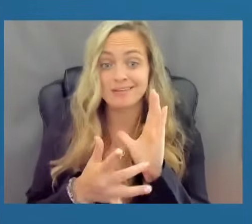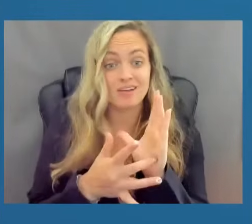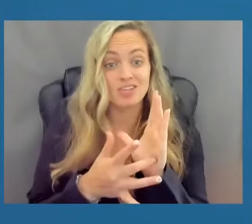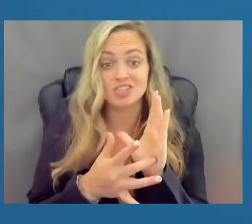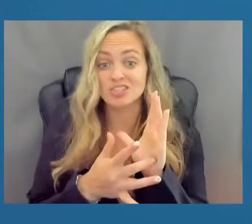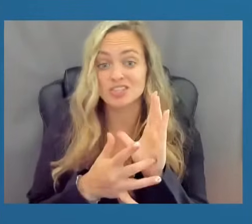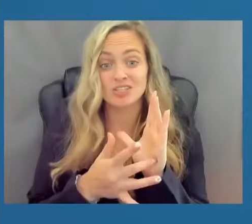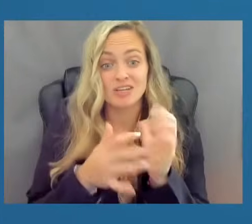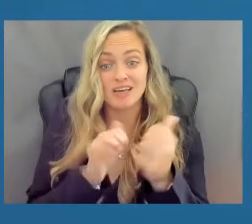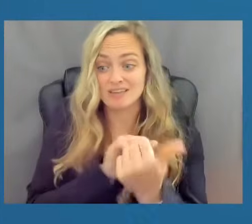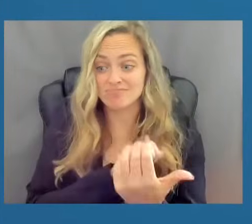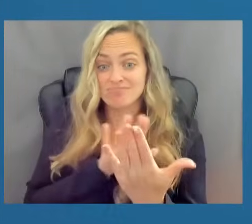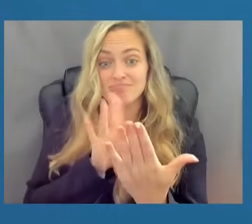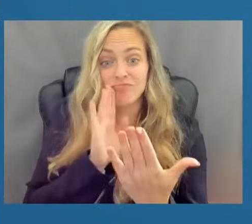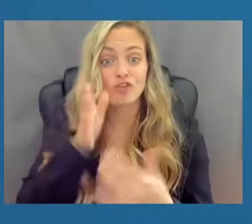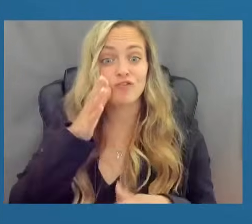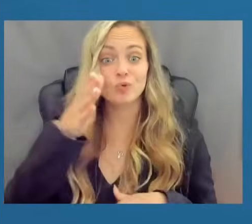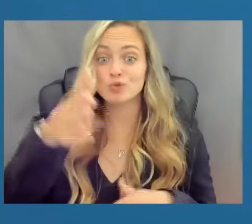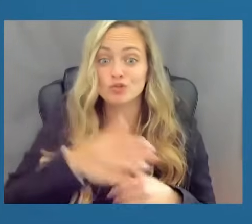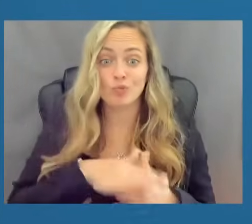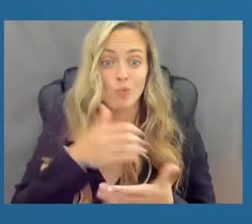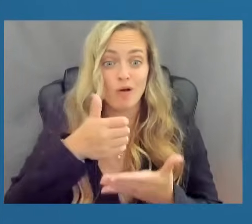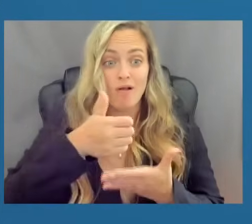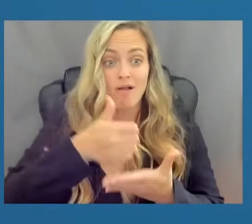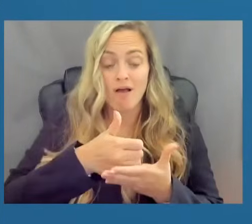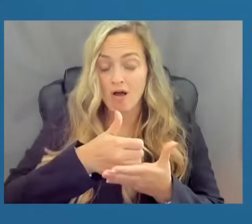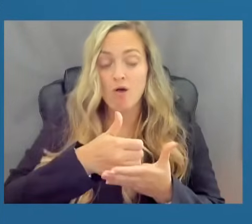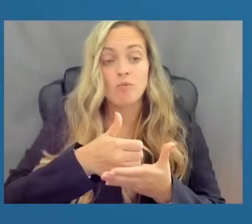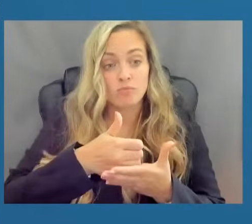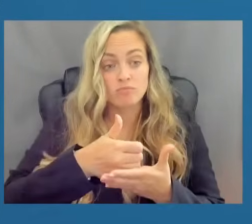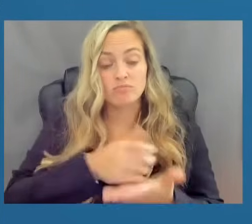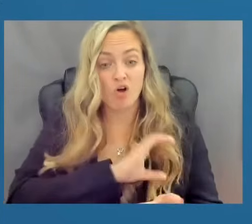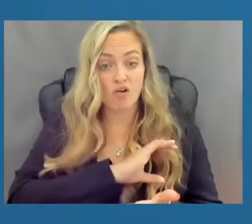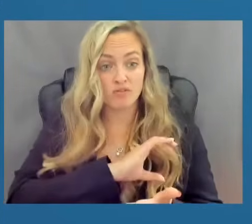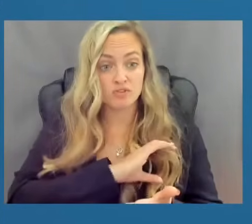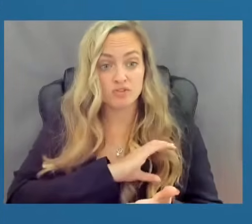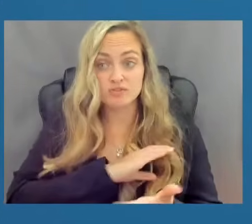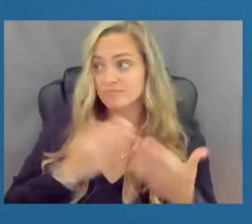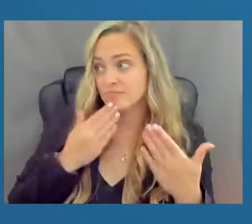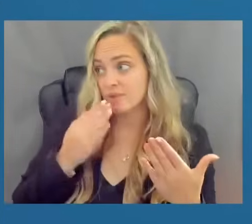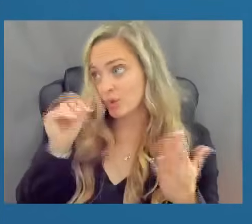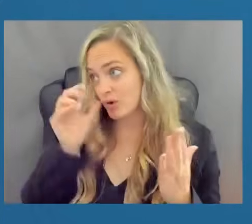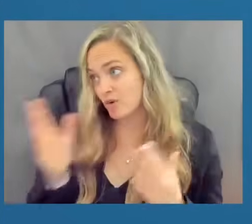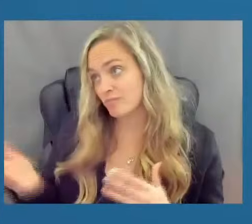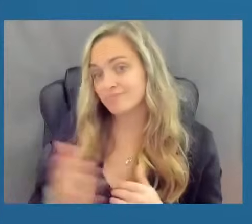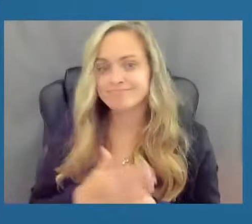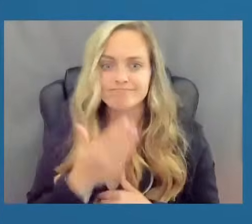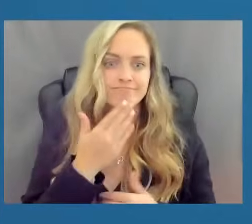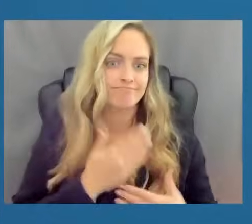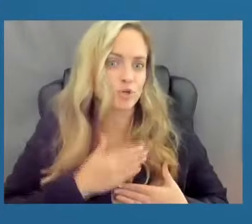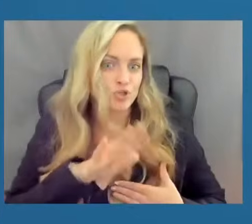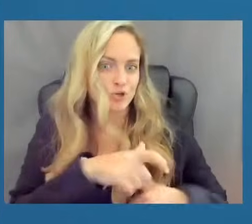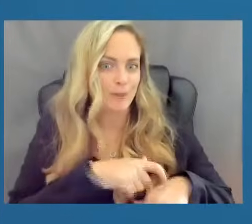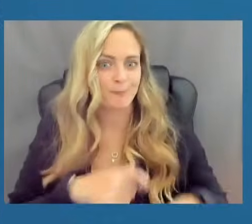wave of the future, and it helps as a force multiplier for the officers on the street. So thank you, Governor. Thank you. I really appreciate you. Thank you. Thank you.